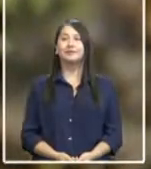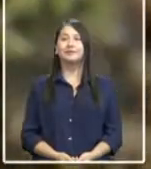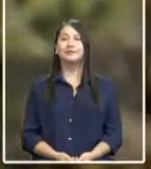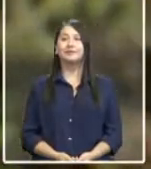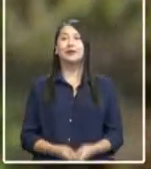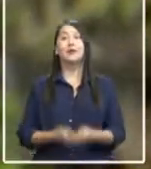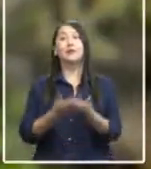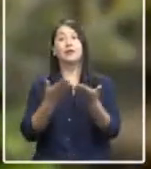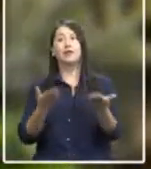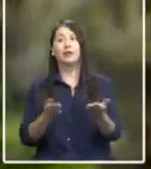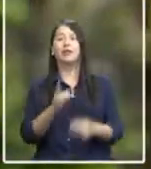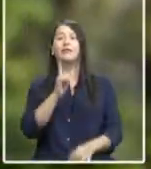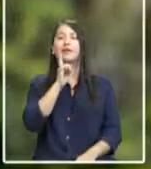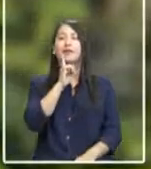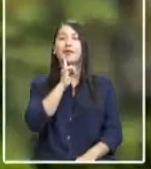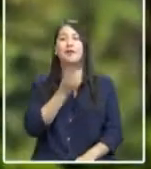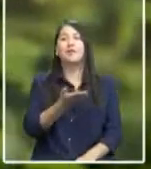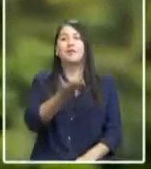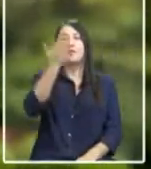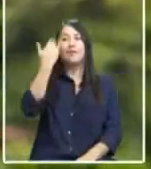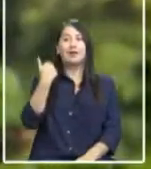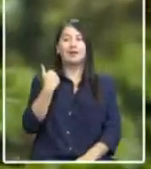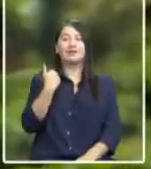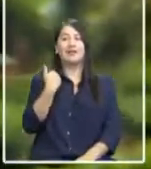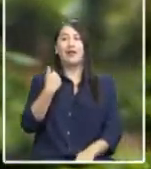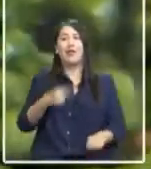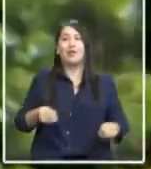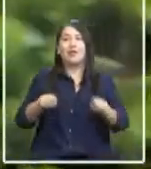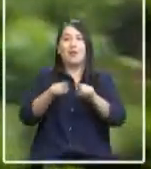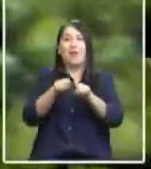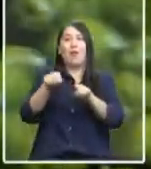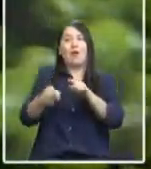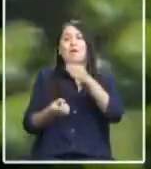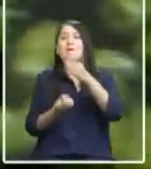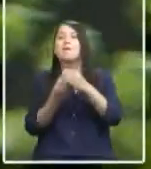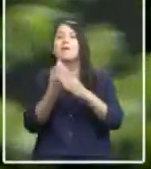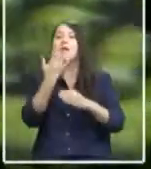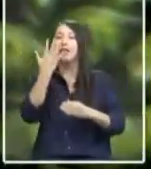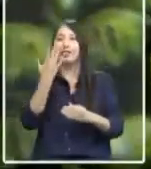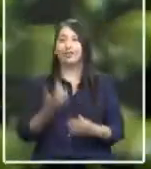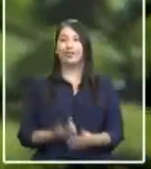So we have a common background with plants.